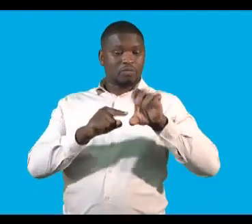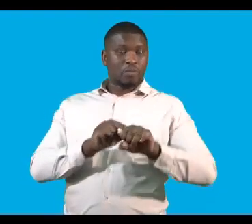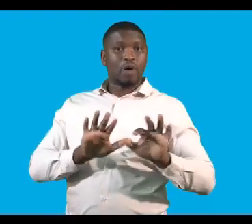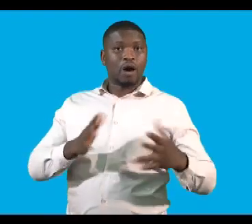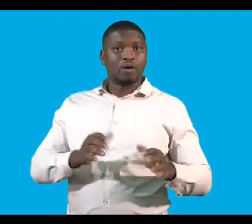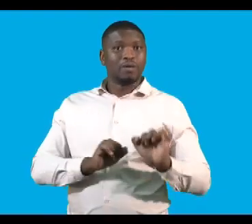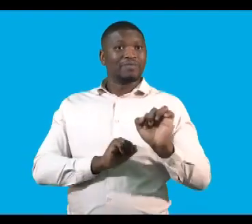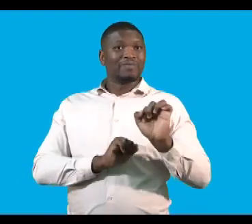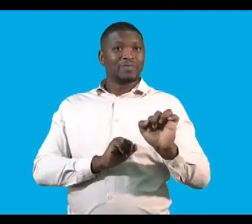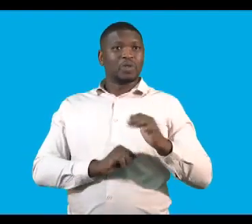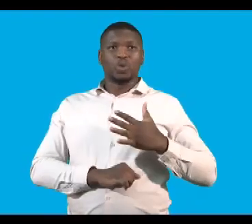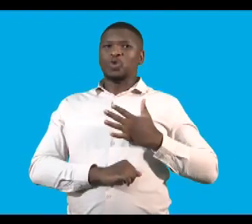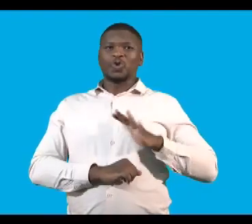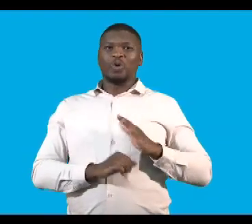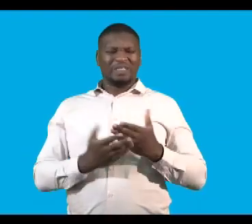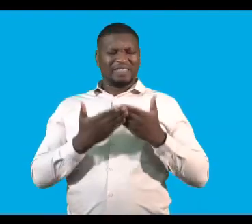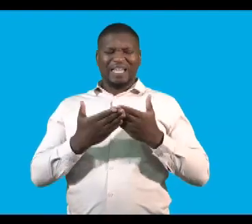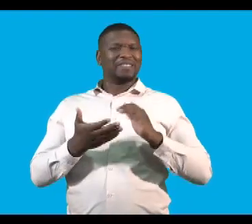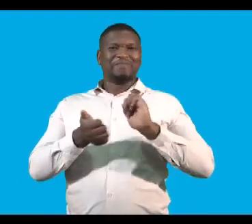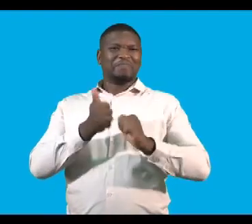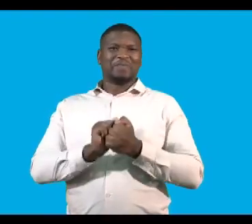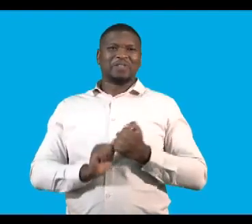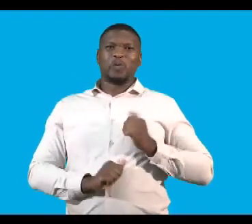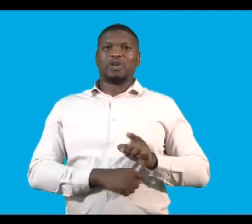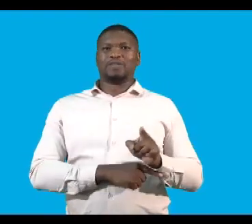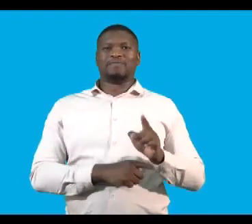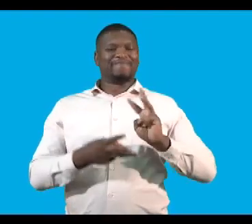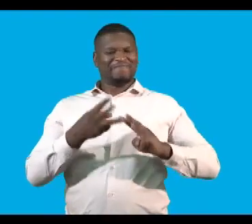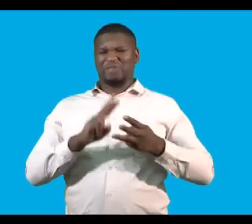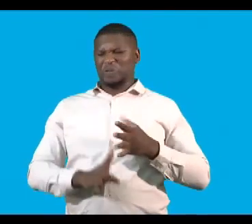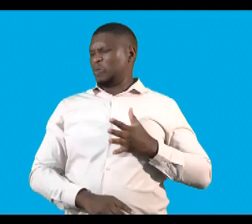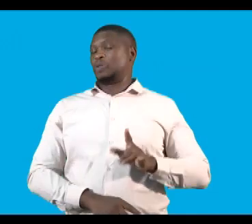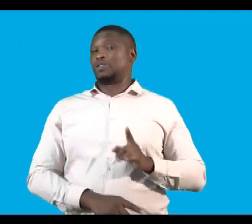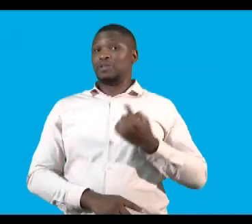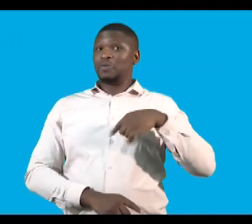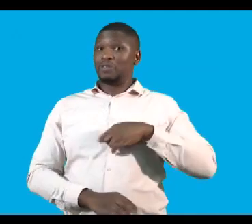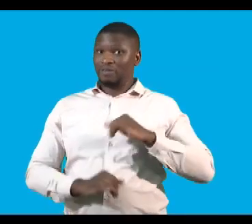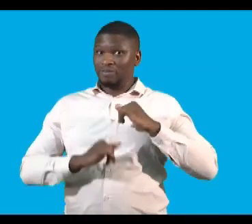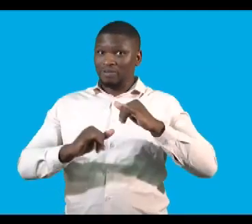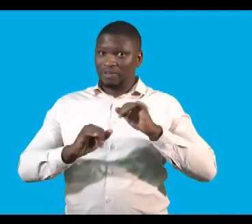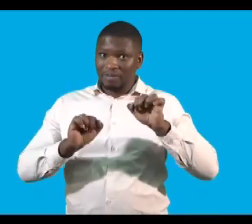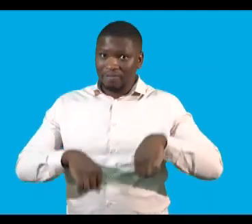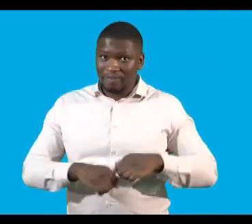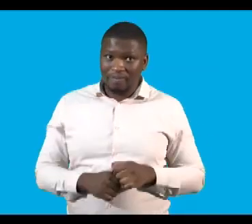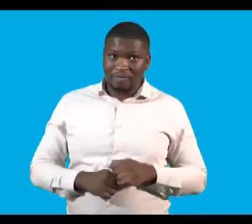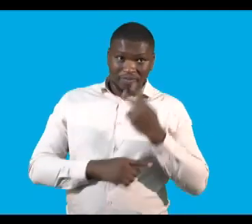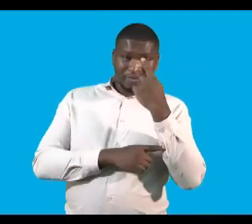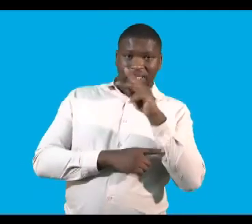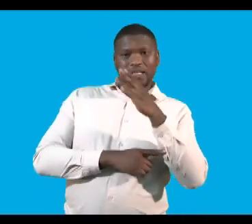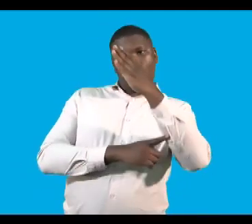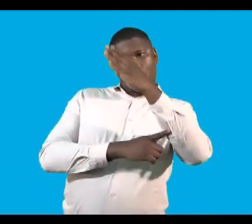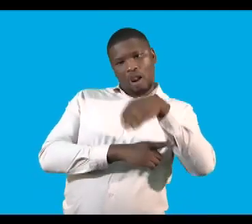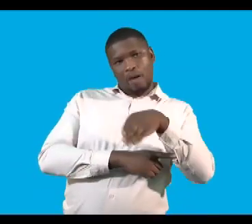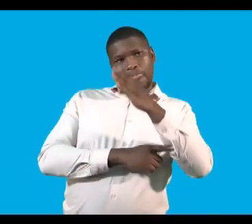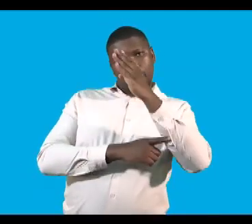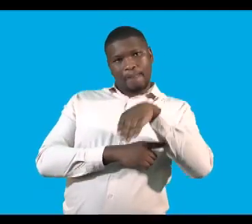simply does not want to study math. We can all relate to that. Here you can see a slash, so this is another